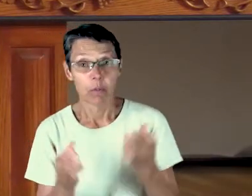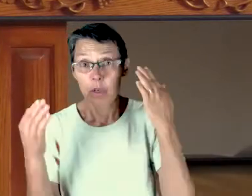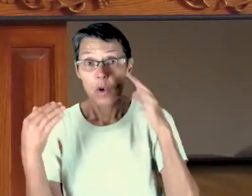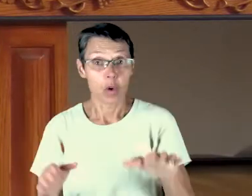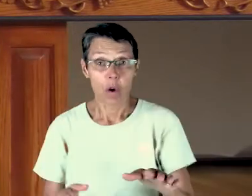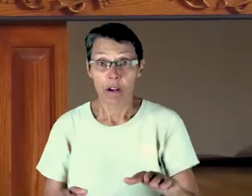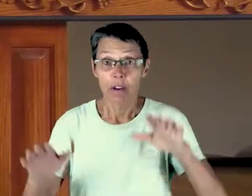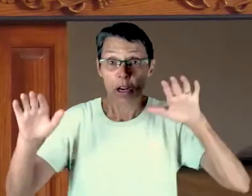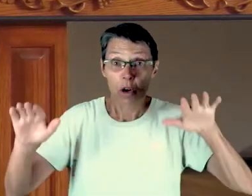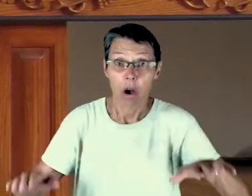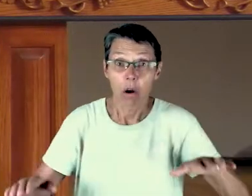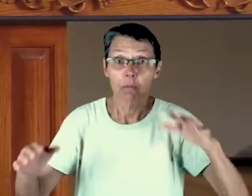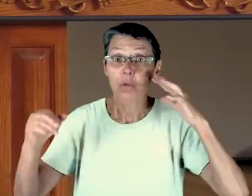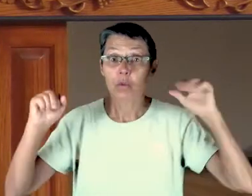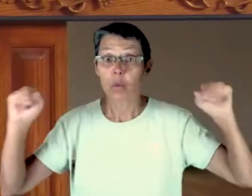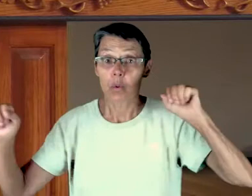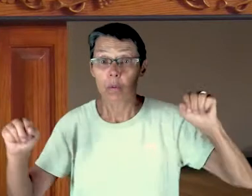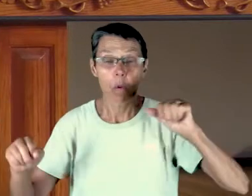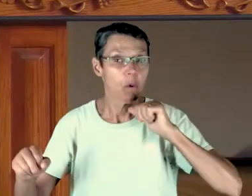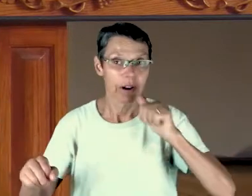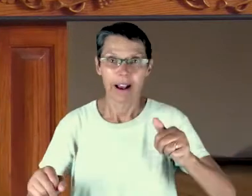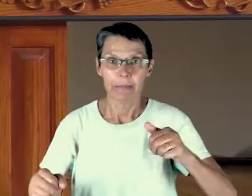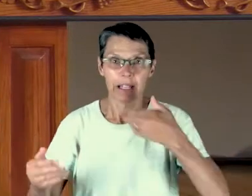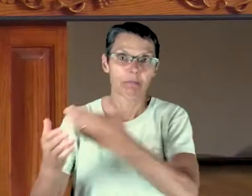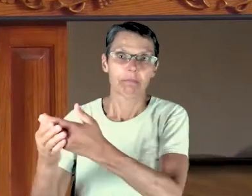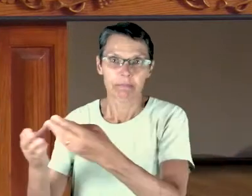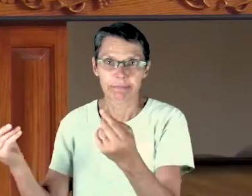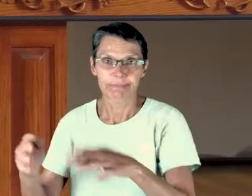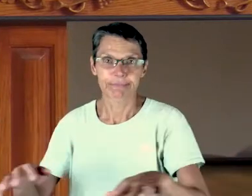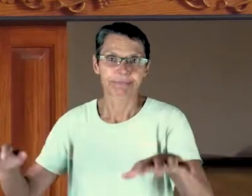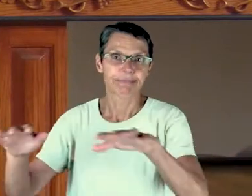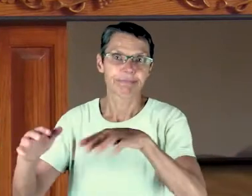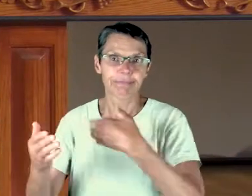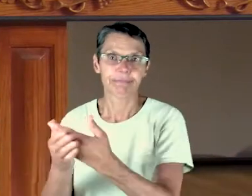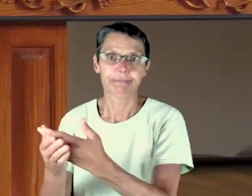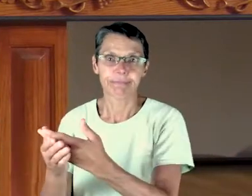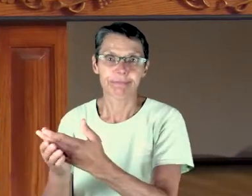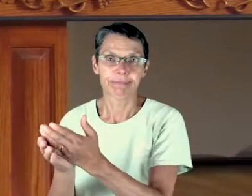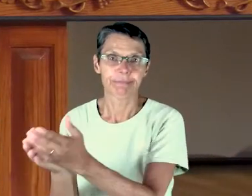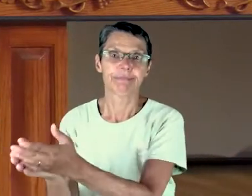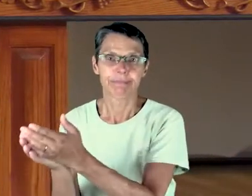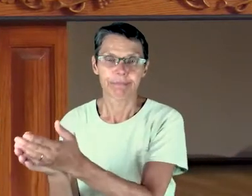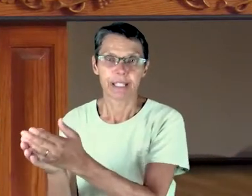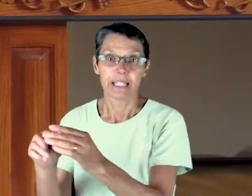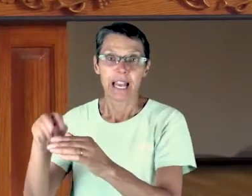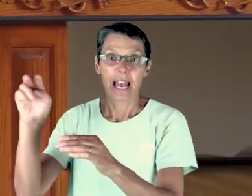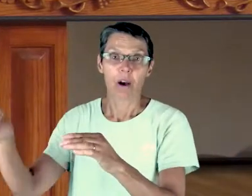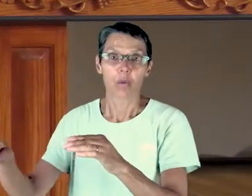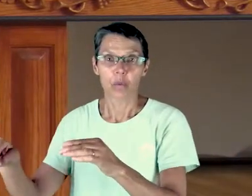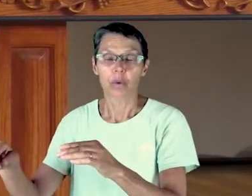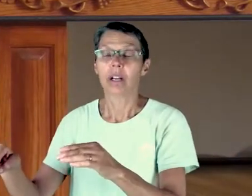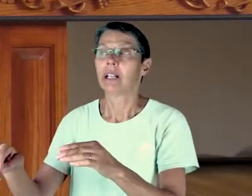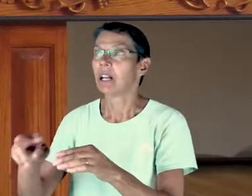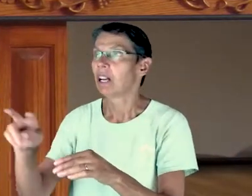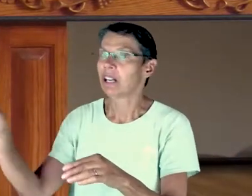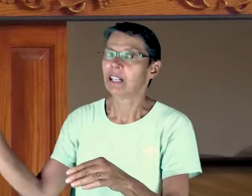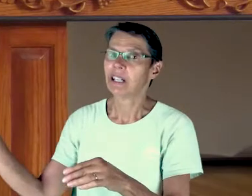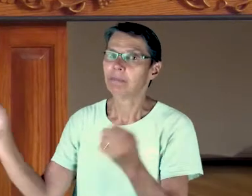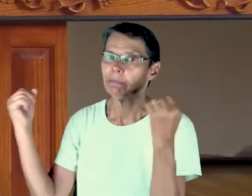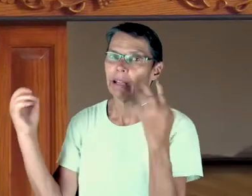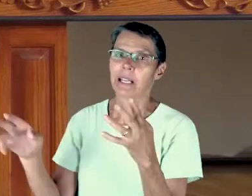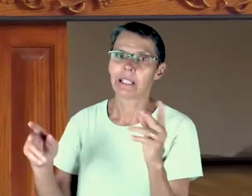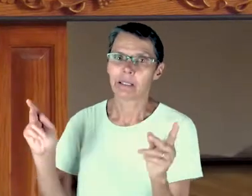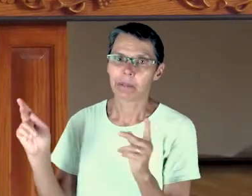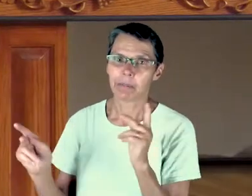But they get out of the boat, and again, there are crowds of people. And they come and they say to